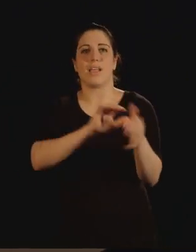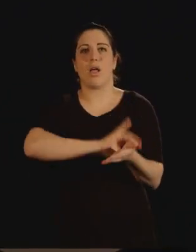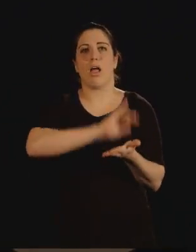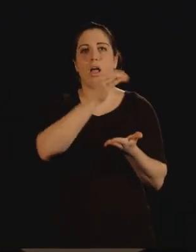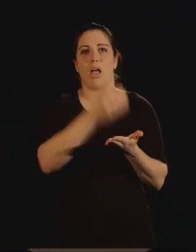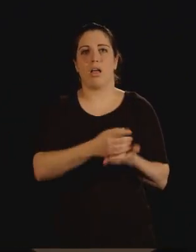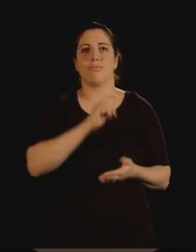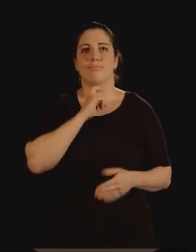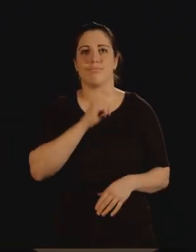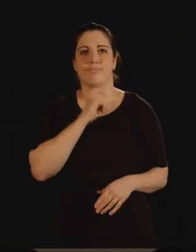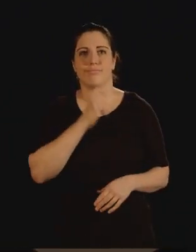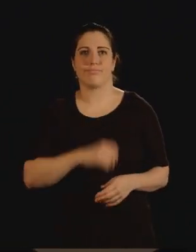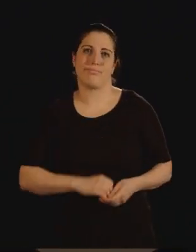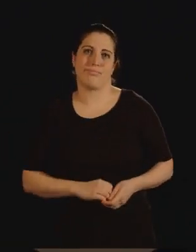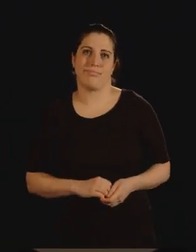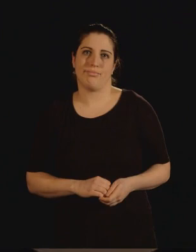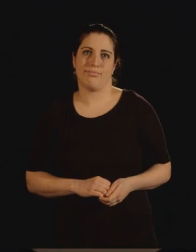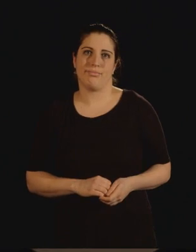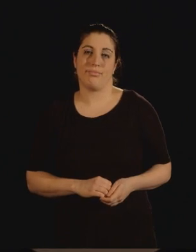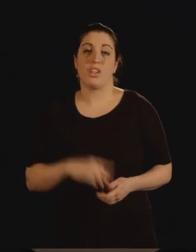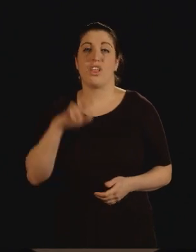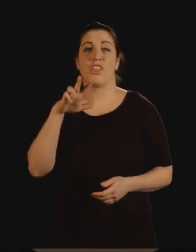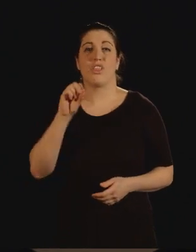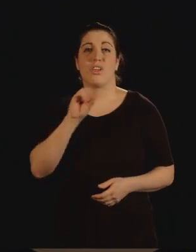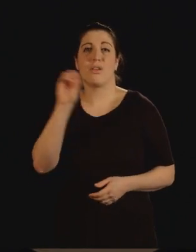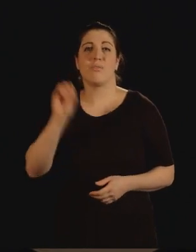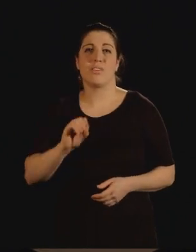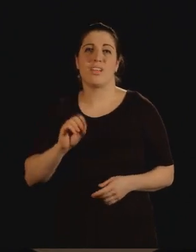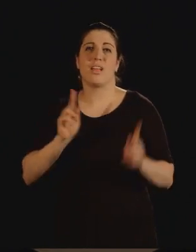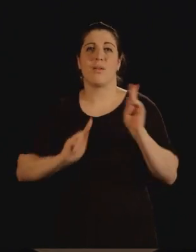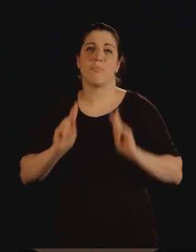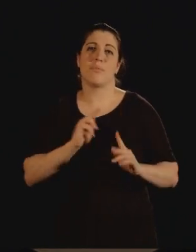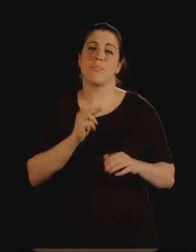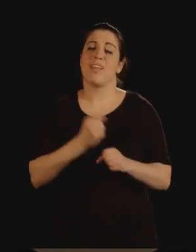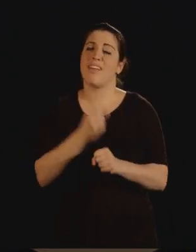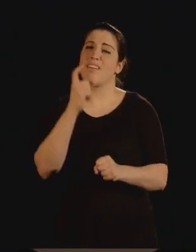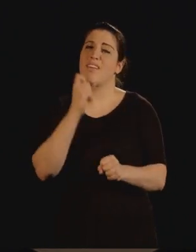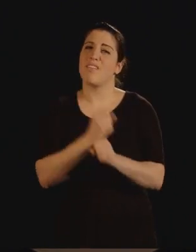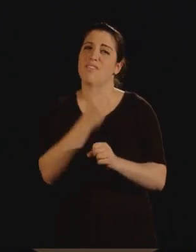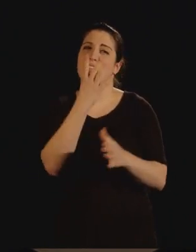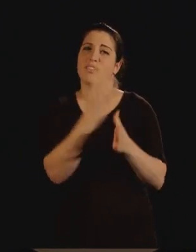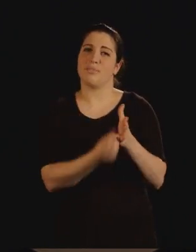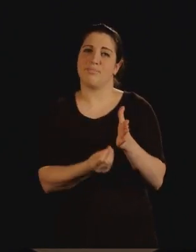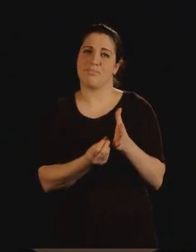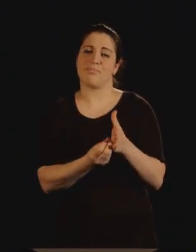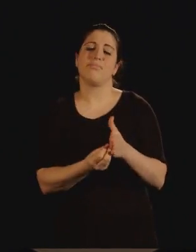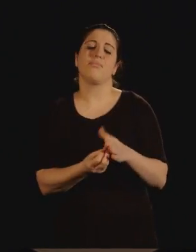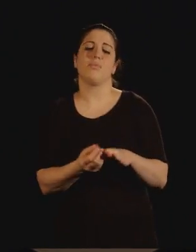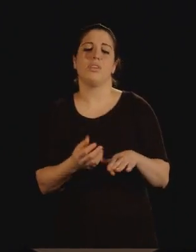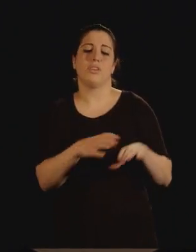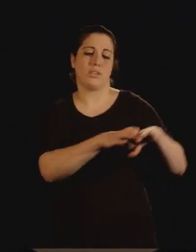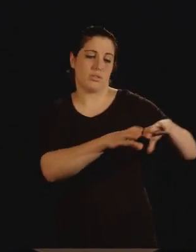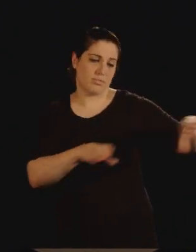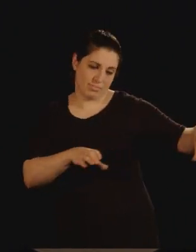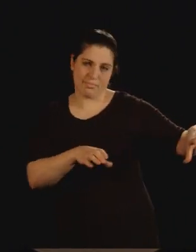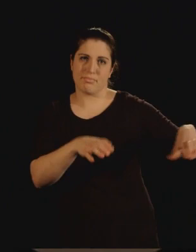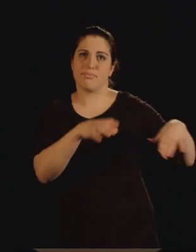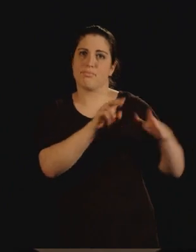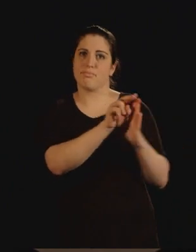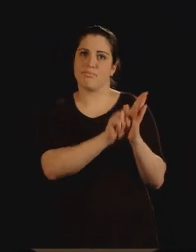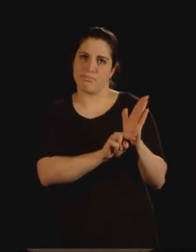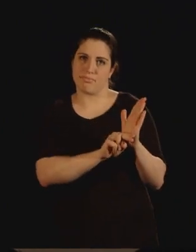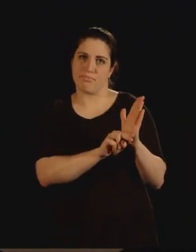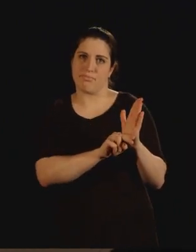Approximately 30% of the population is buried in a casket each year, which is roughly